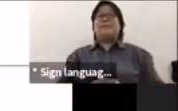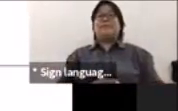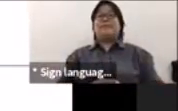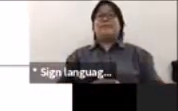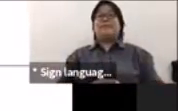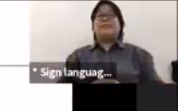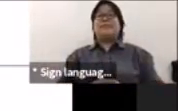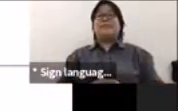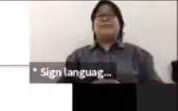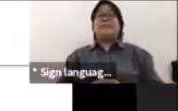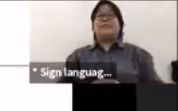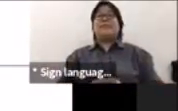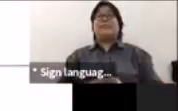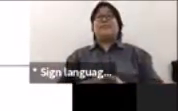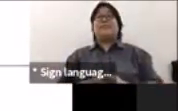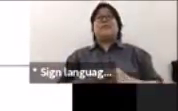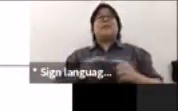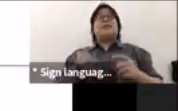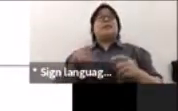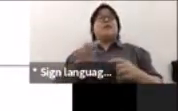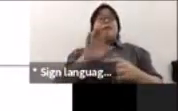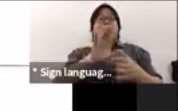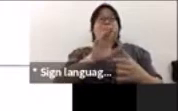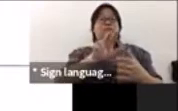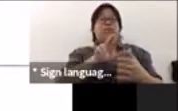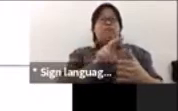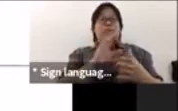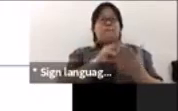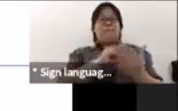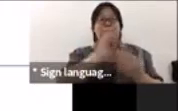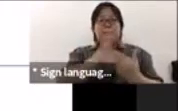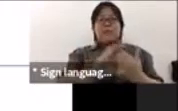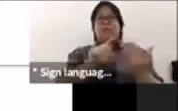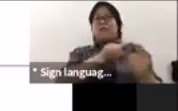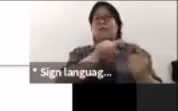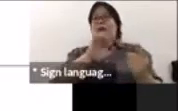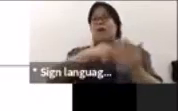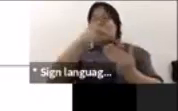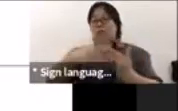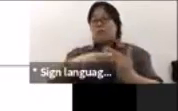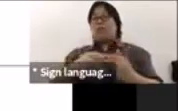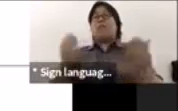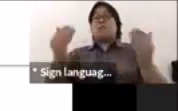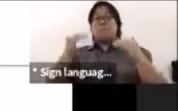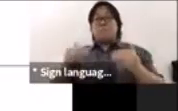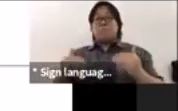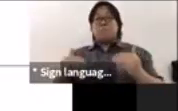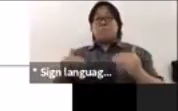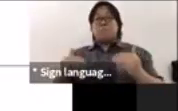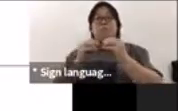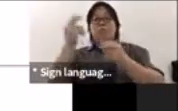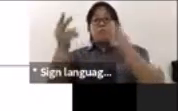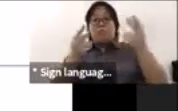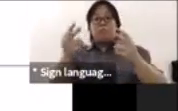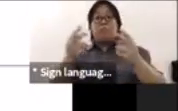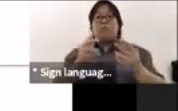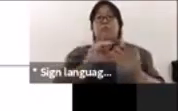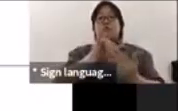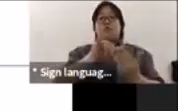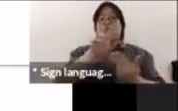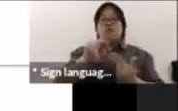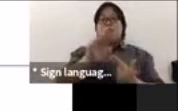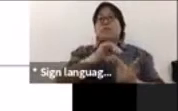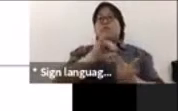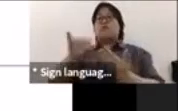the second trip I make in June and July for in-depth interviews only. And my participants include 20 women with